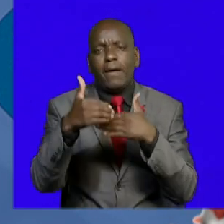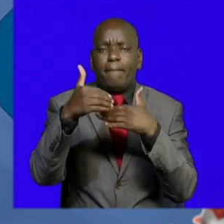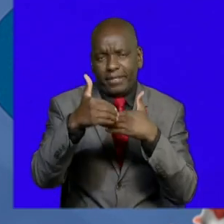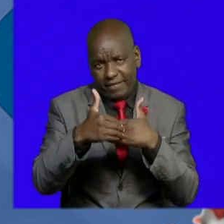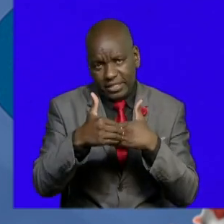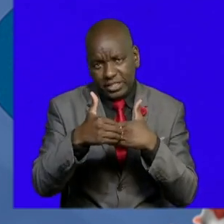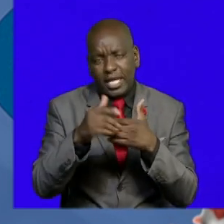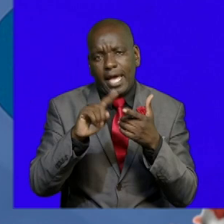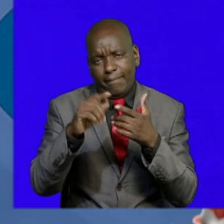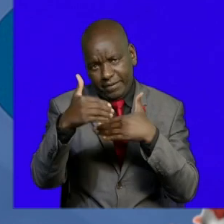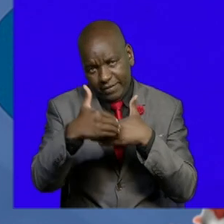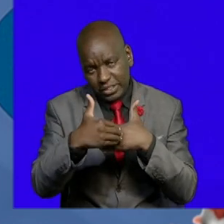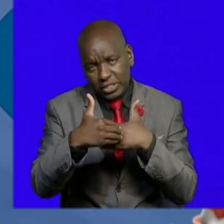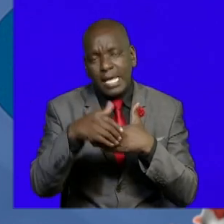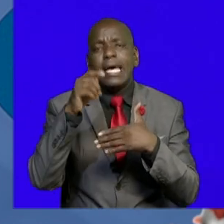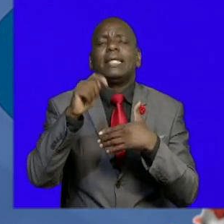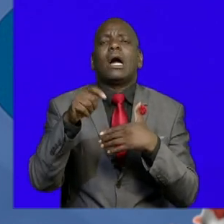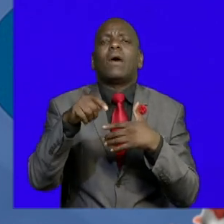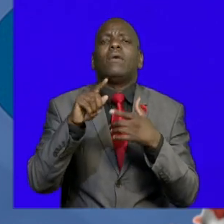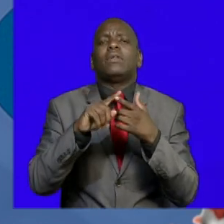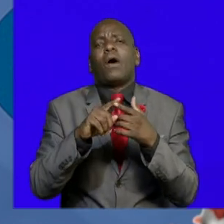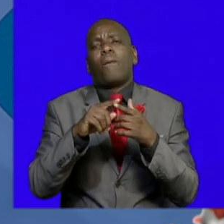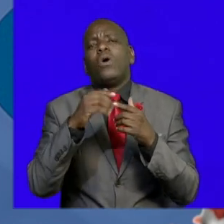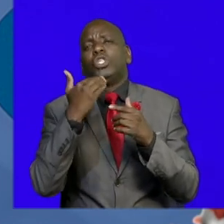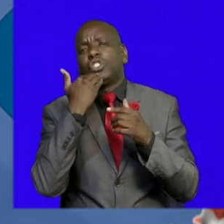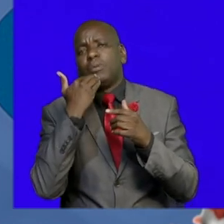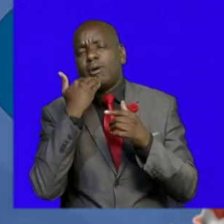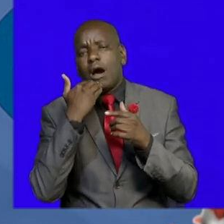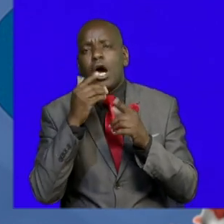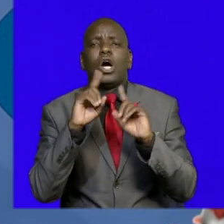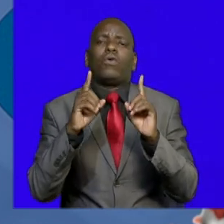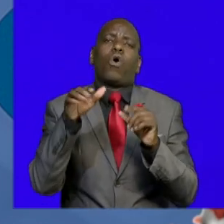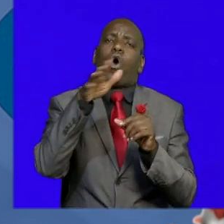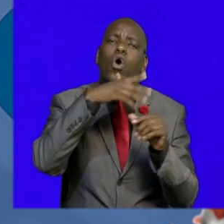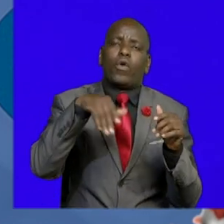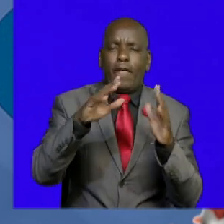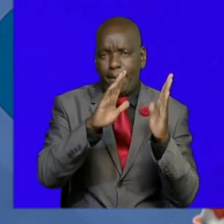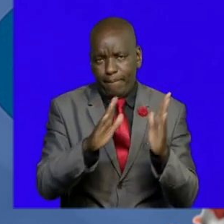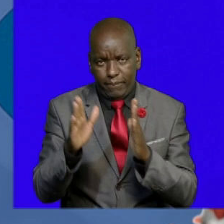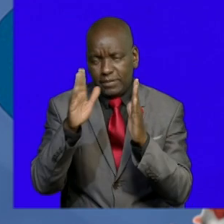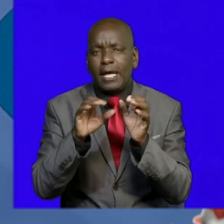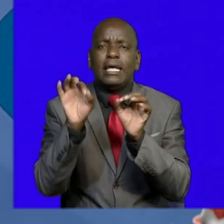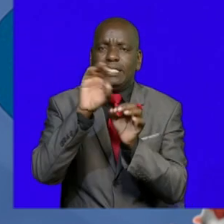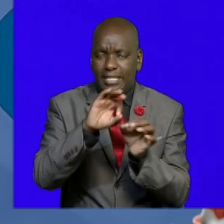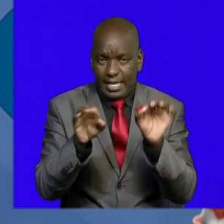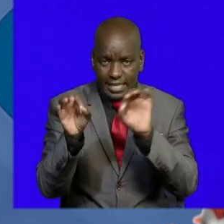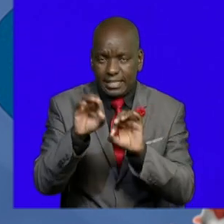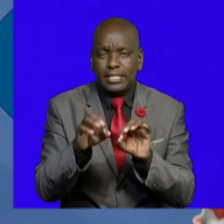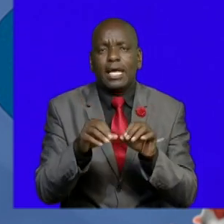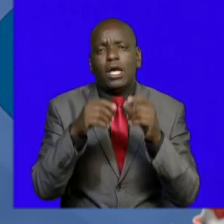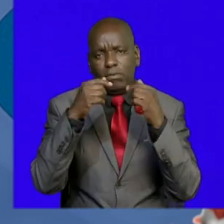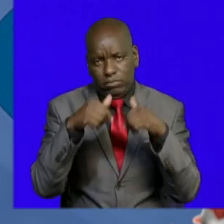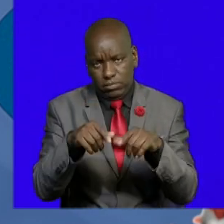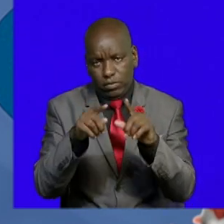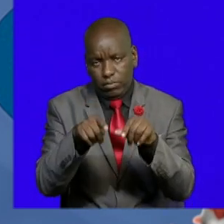prevention, prevention. It is not only cheaper than all the other measures, but science has demonstrated